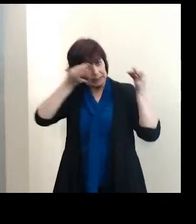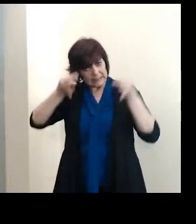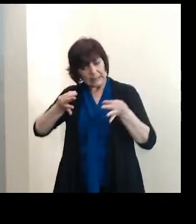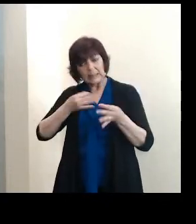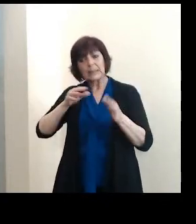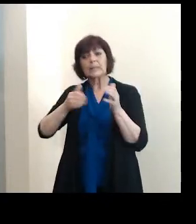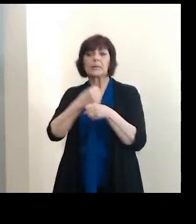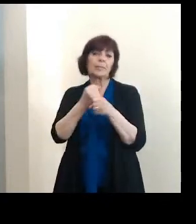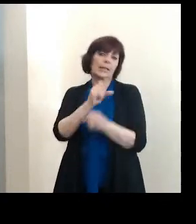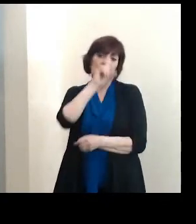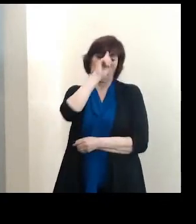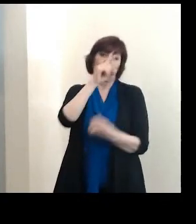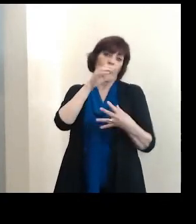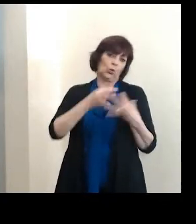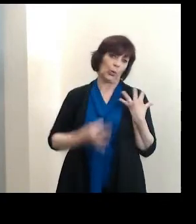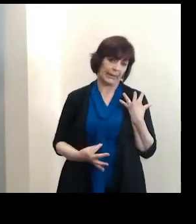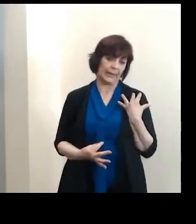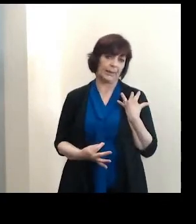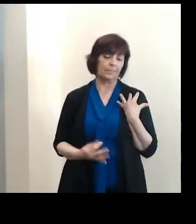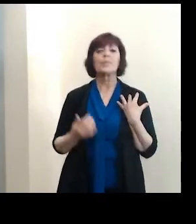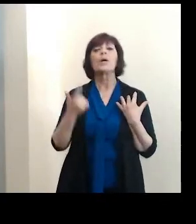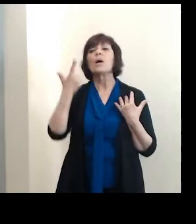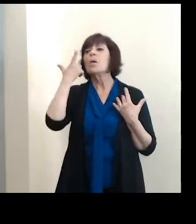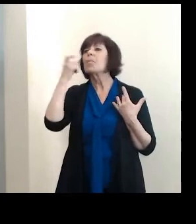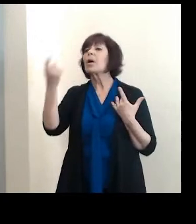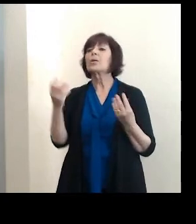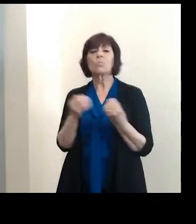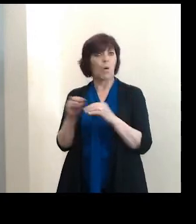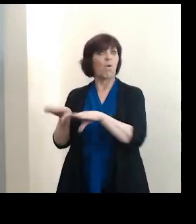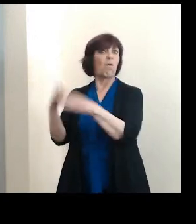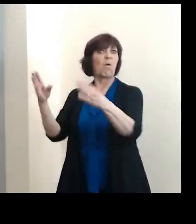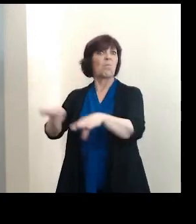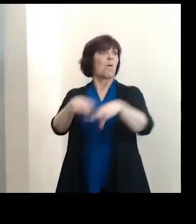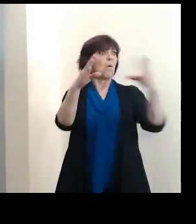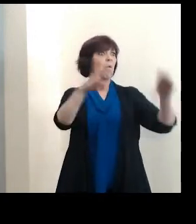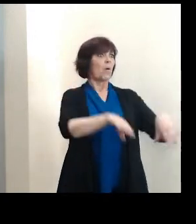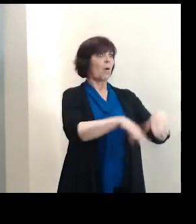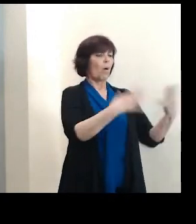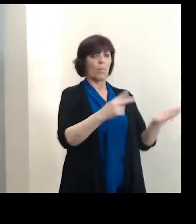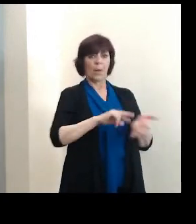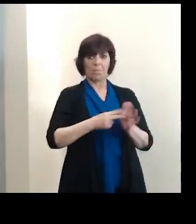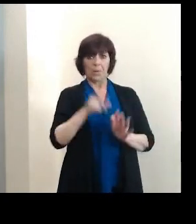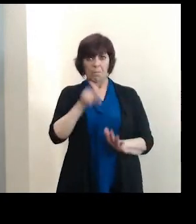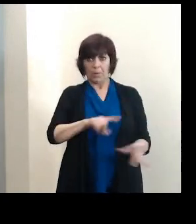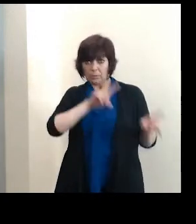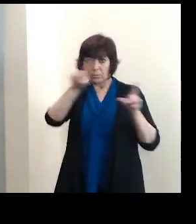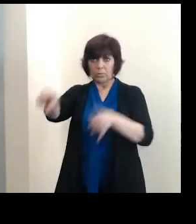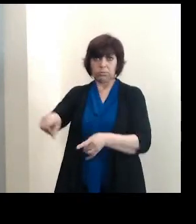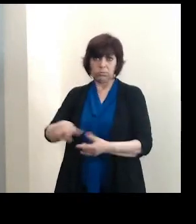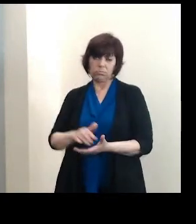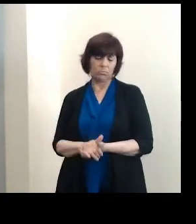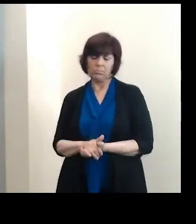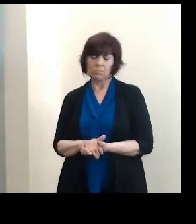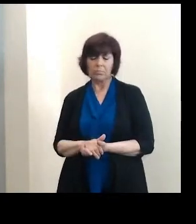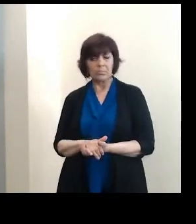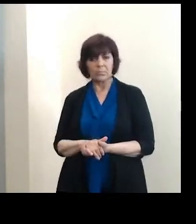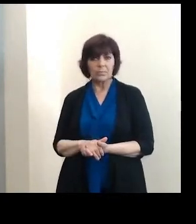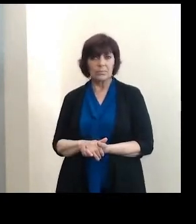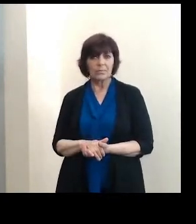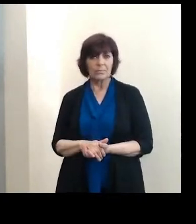smart choices. So just because there are more restaurants open up and maybe later, or there